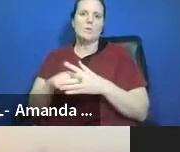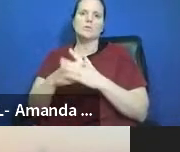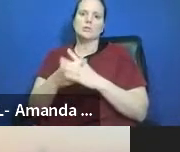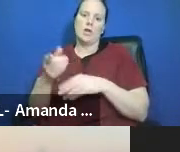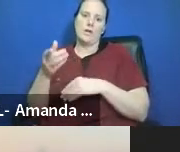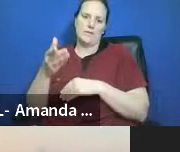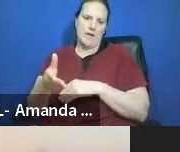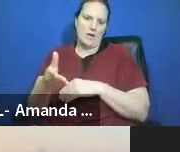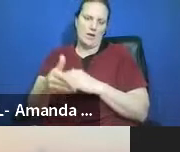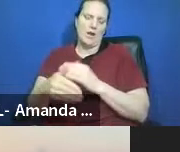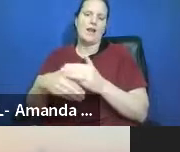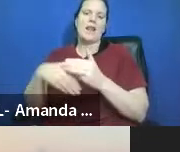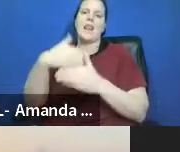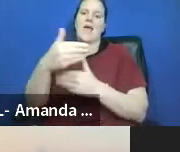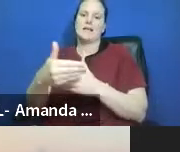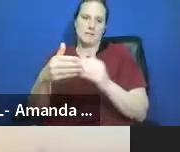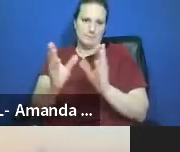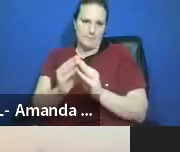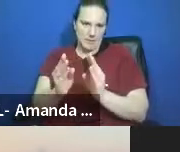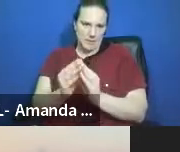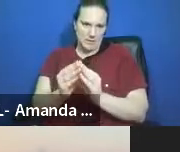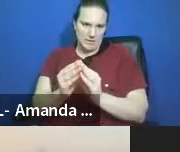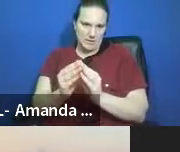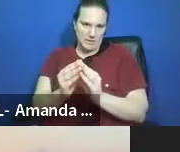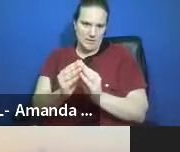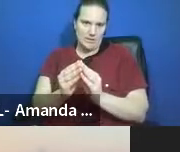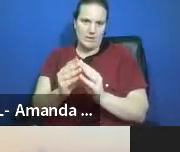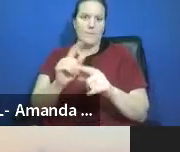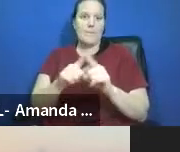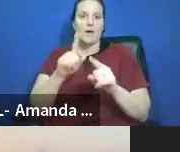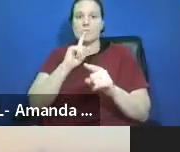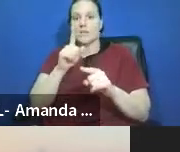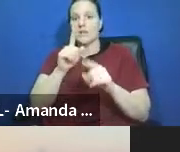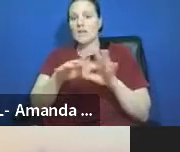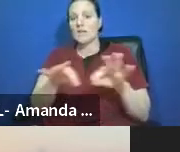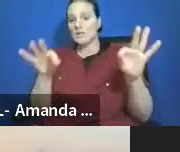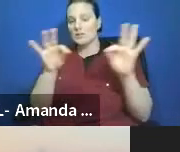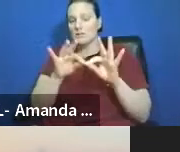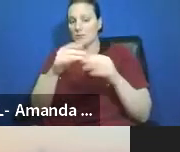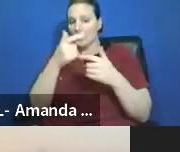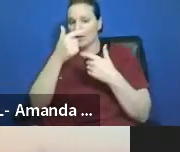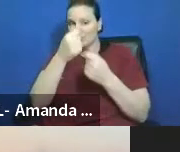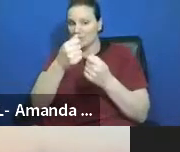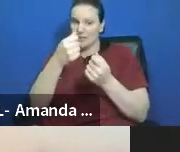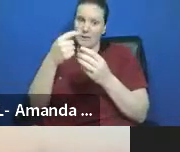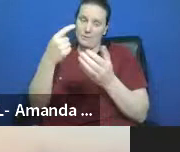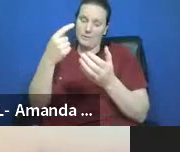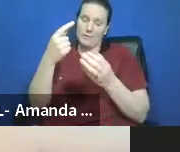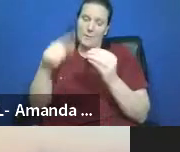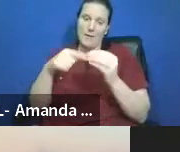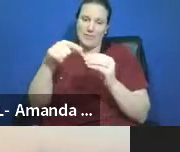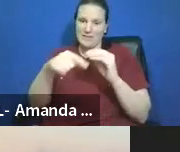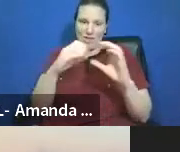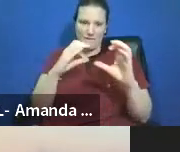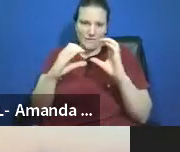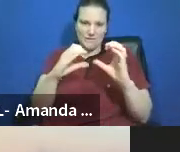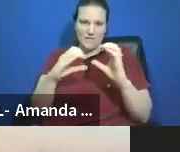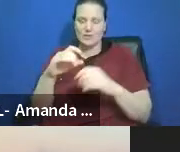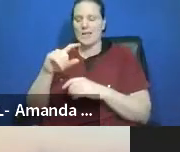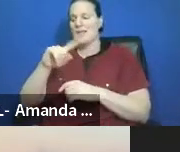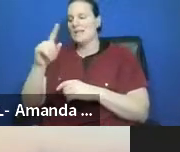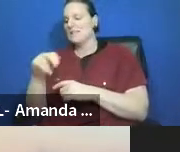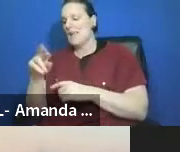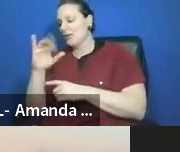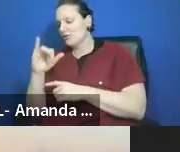there the next meeting. But what I think is really interesting about this conversation, and Zachary, your question, and